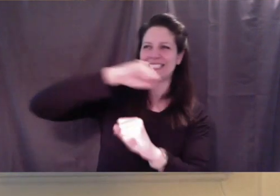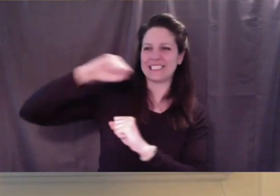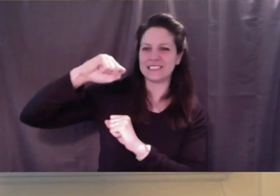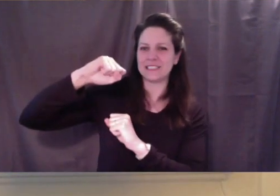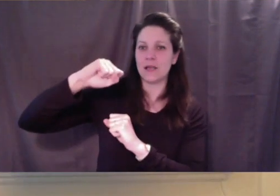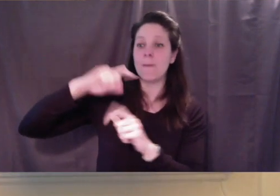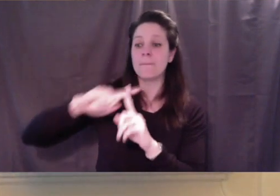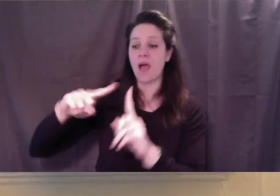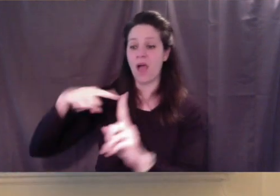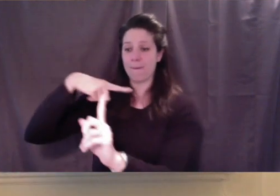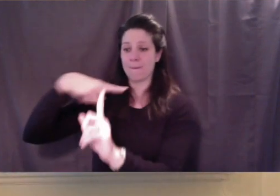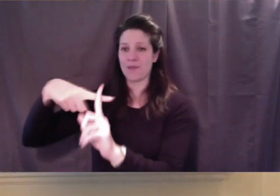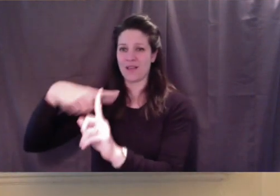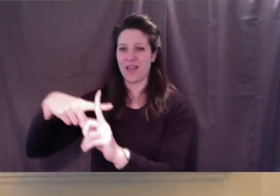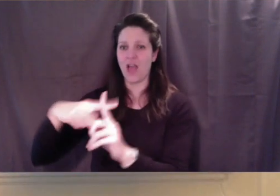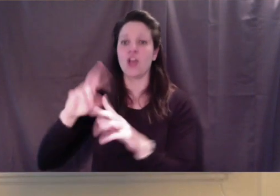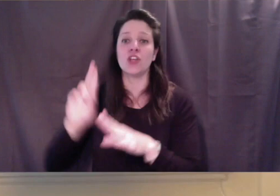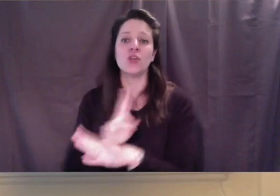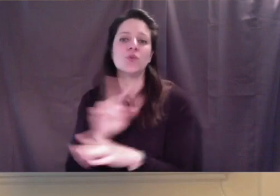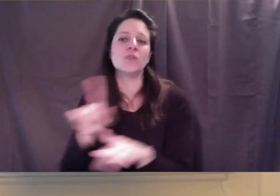through